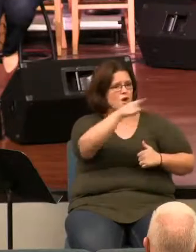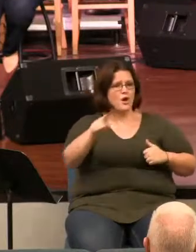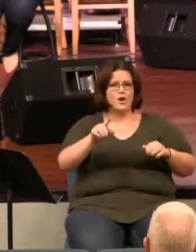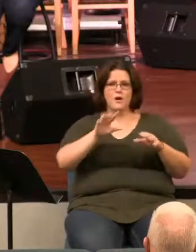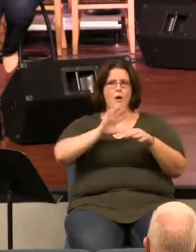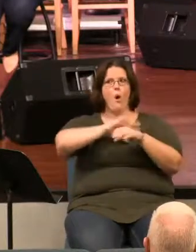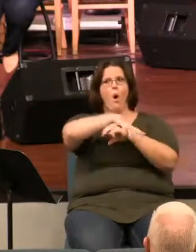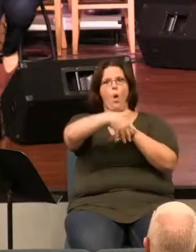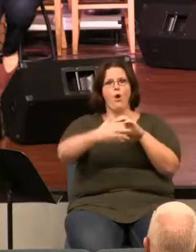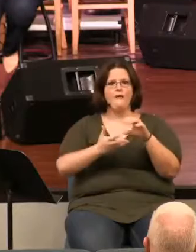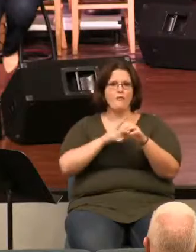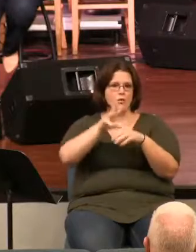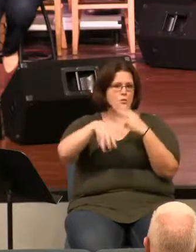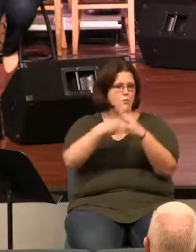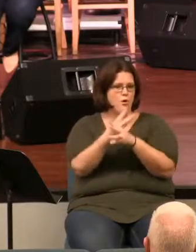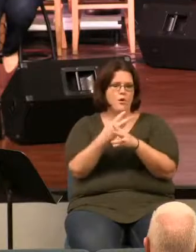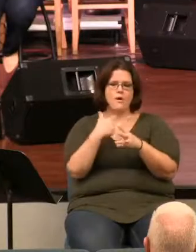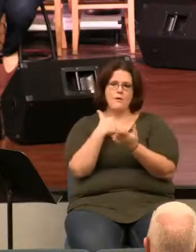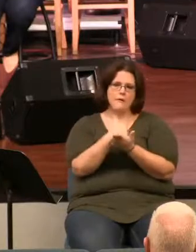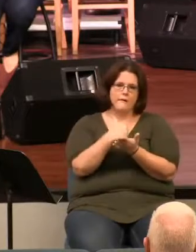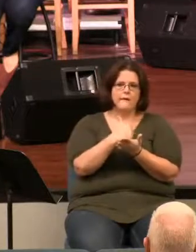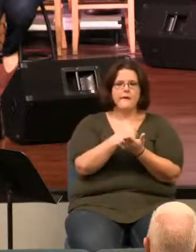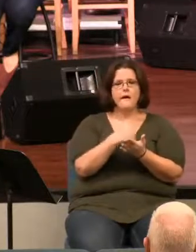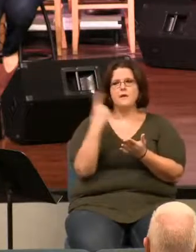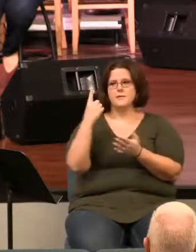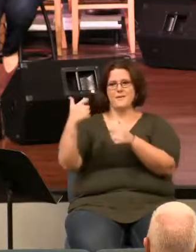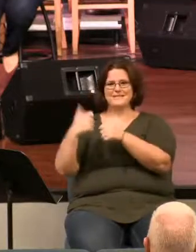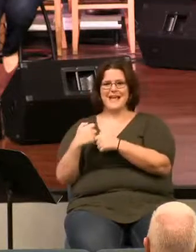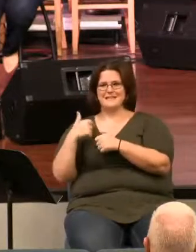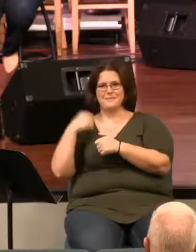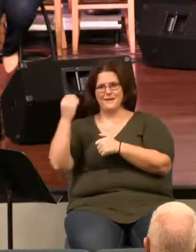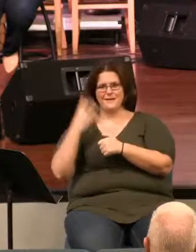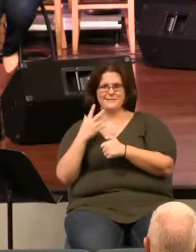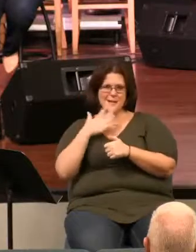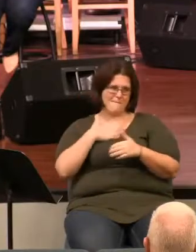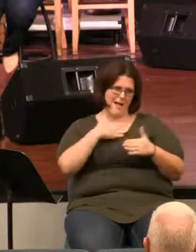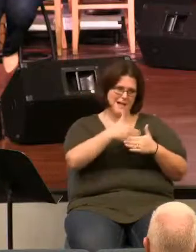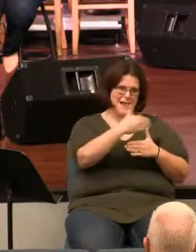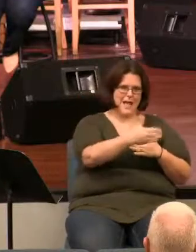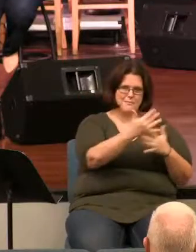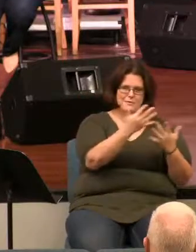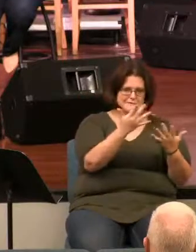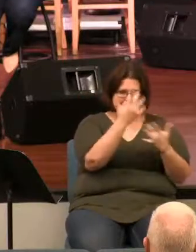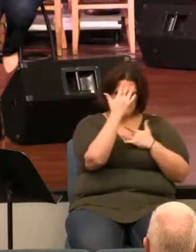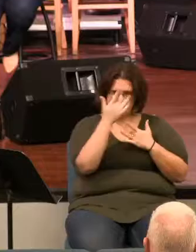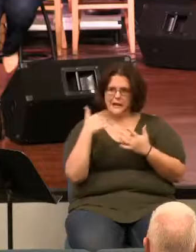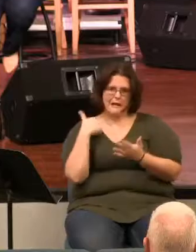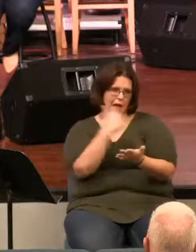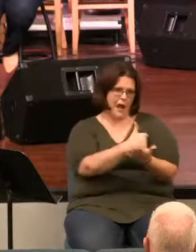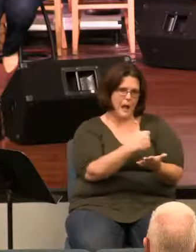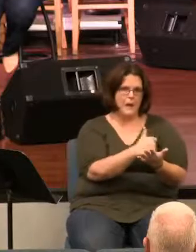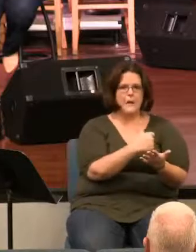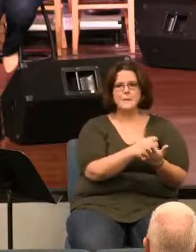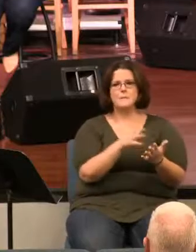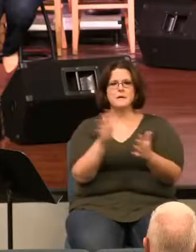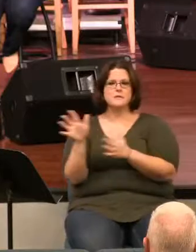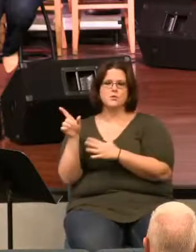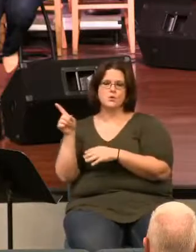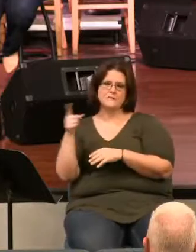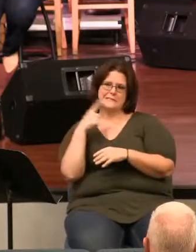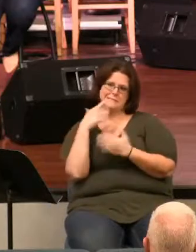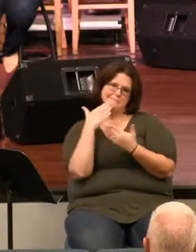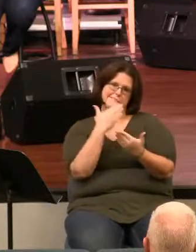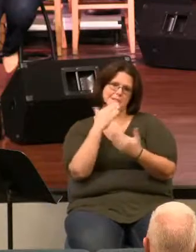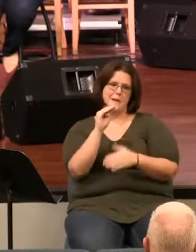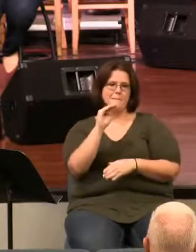I had a sister, had a daughter that just texted me before the service. Hey, some of my neighbors are there today. I can't be there today. So she's giving a shout out to Michael